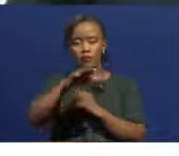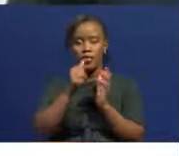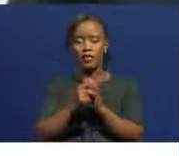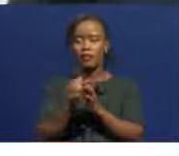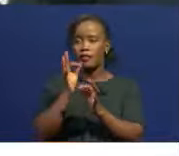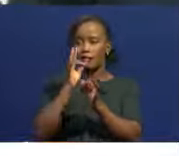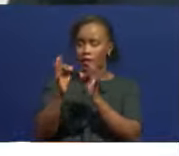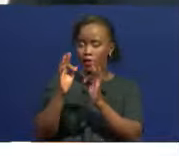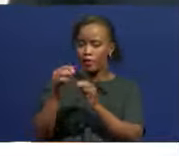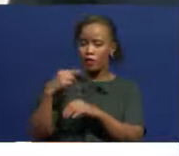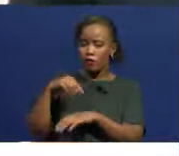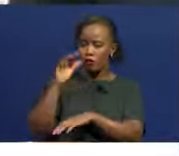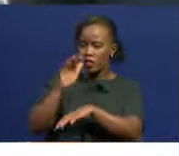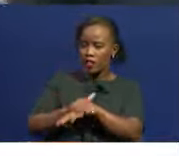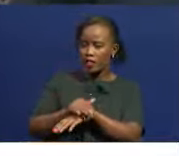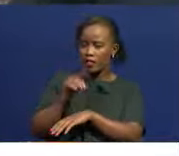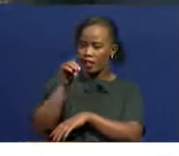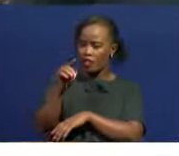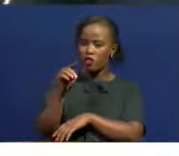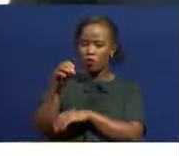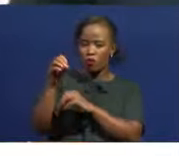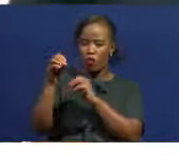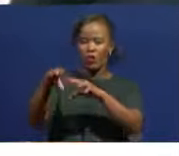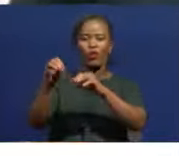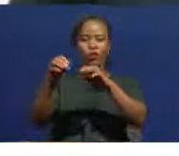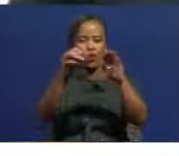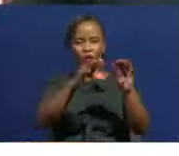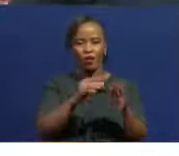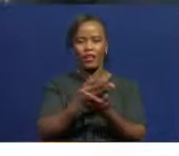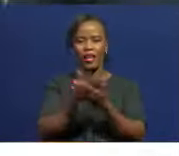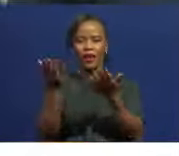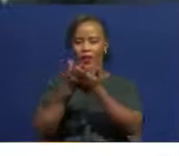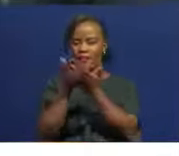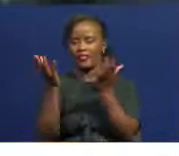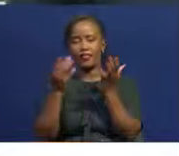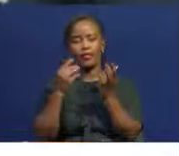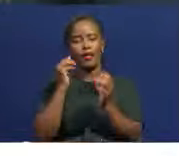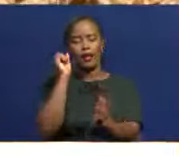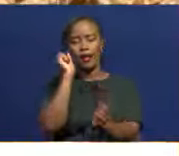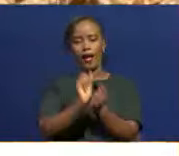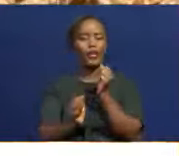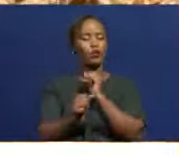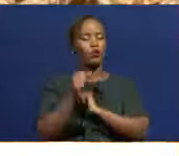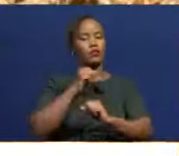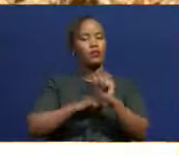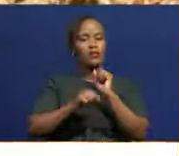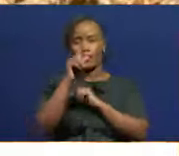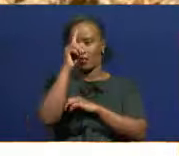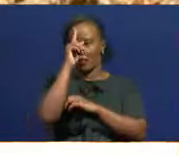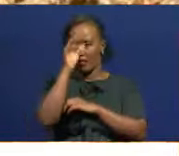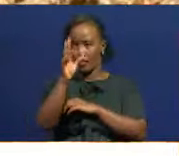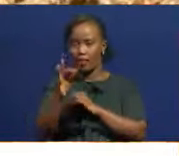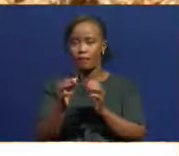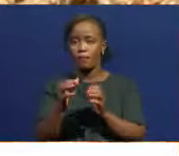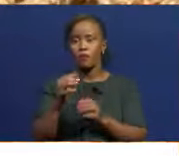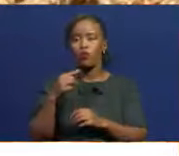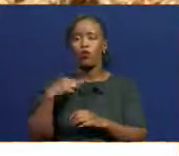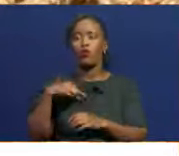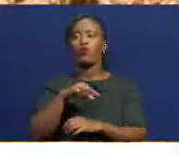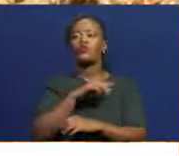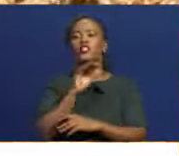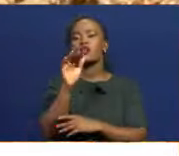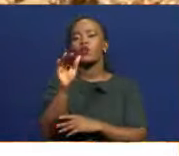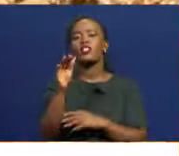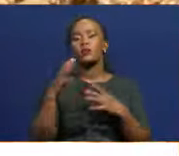ukirusha takataka pahali popote, tutachukua hatua kikamilifu. Tunawaomba wananchi wote, ikiwemo